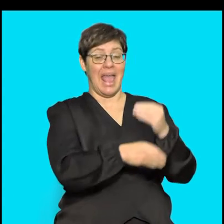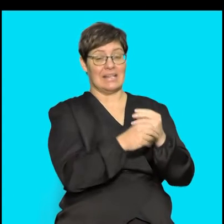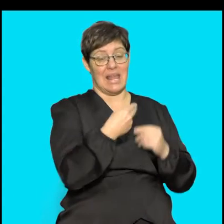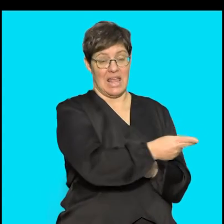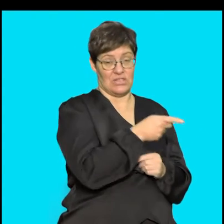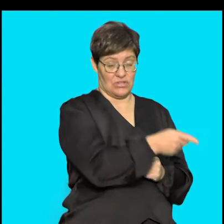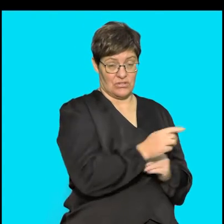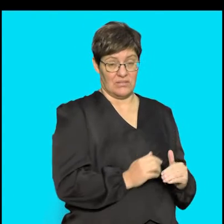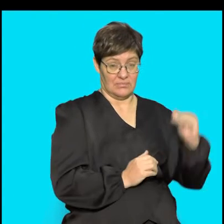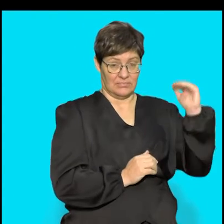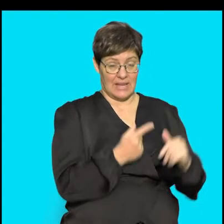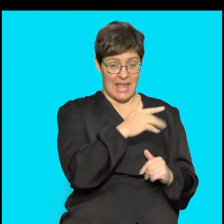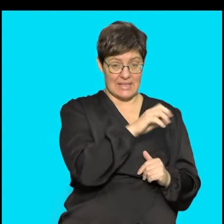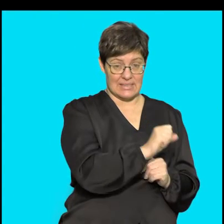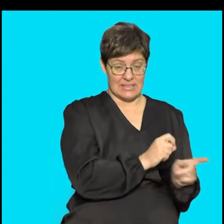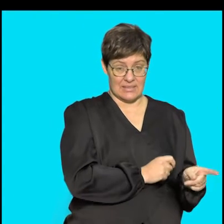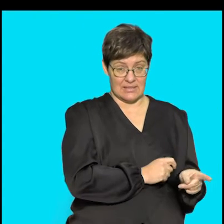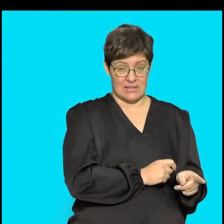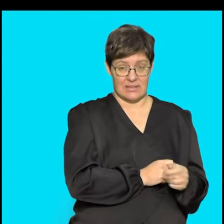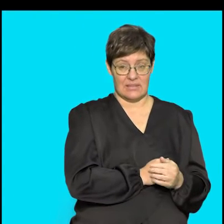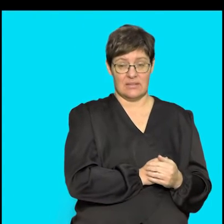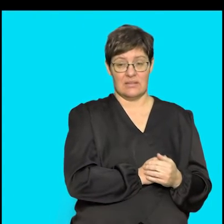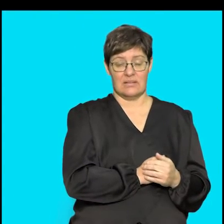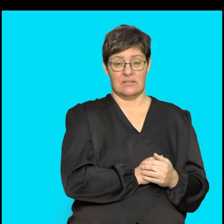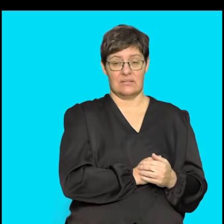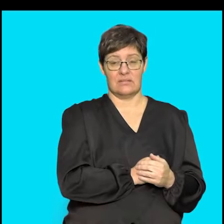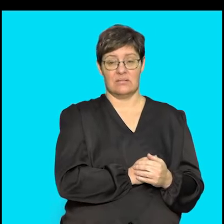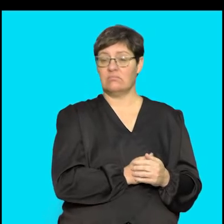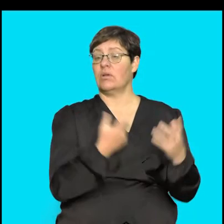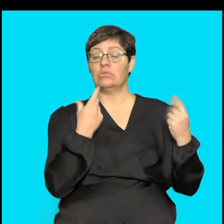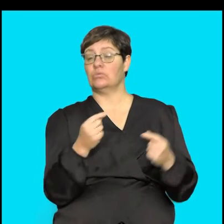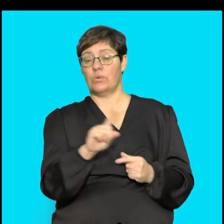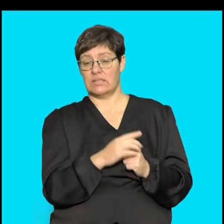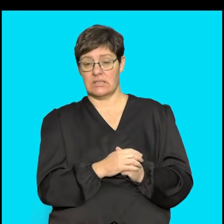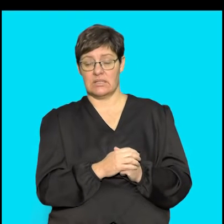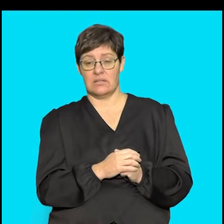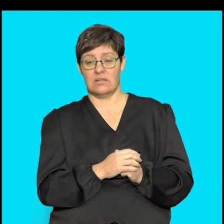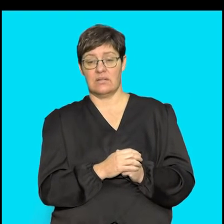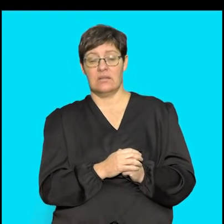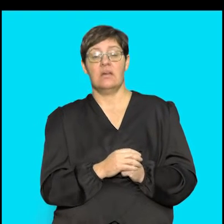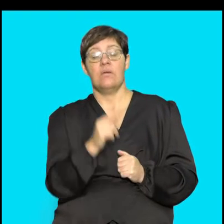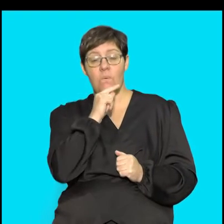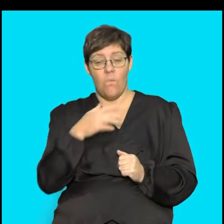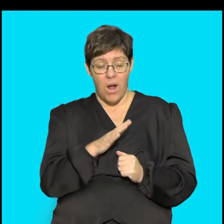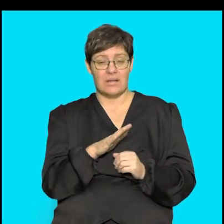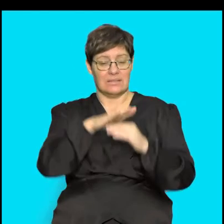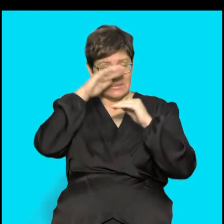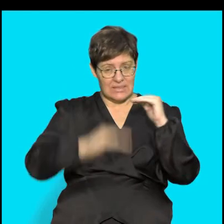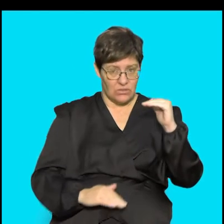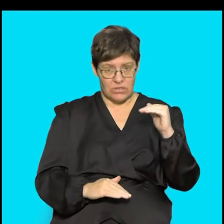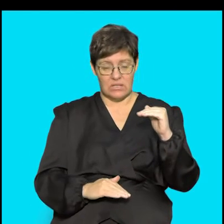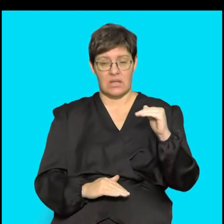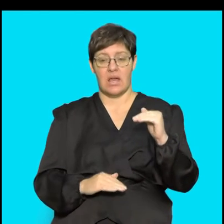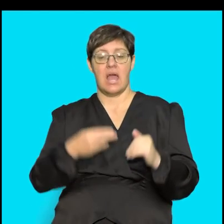was an increase in hydrogen gas. What did the system do? The system tried to decrease